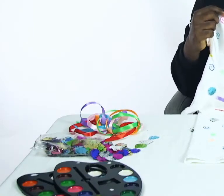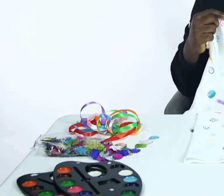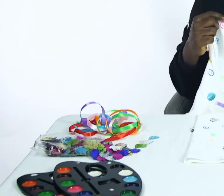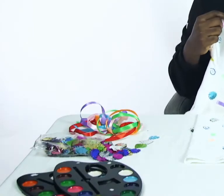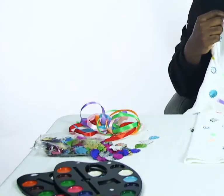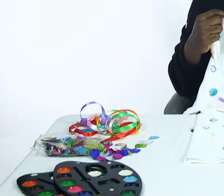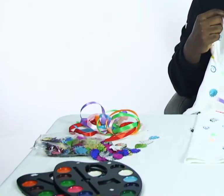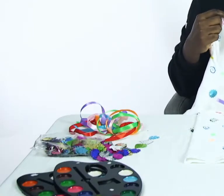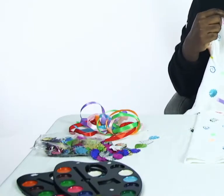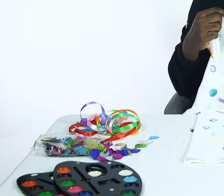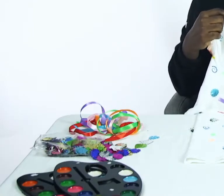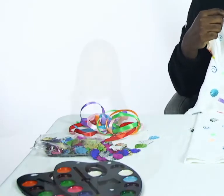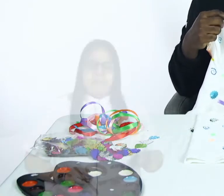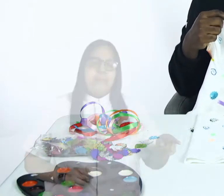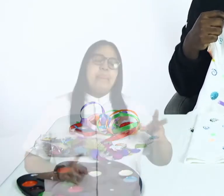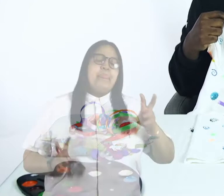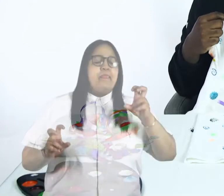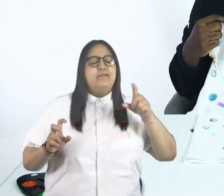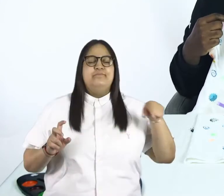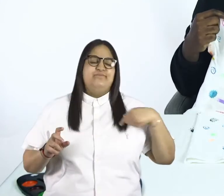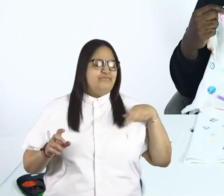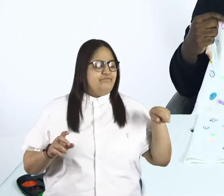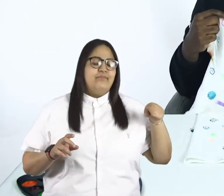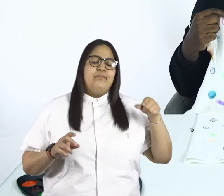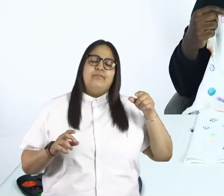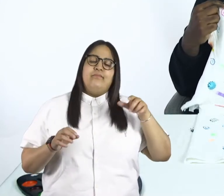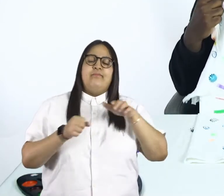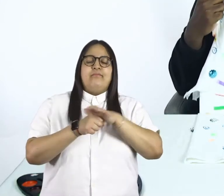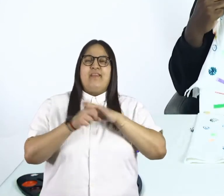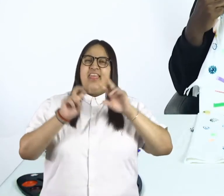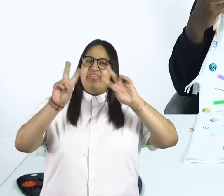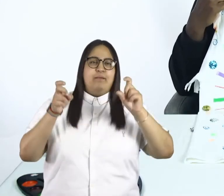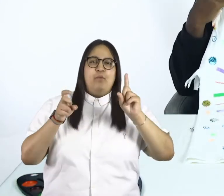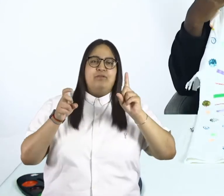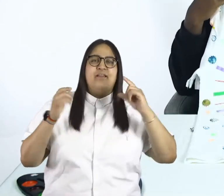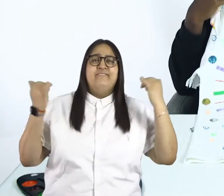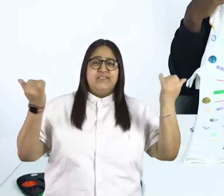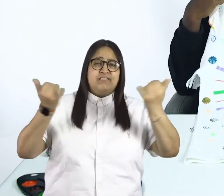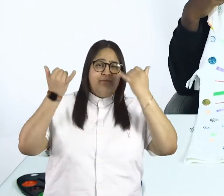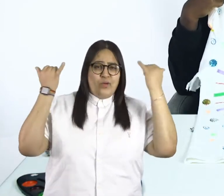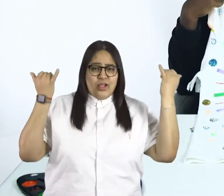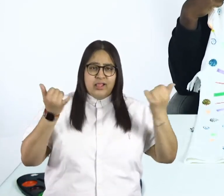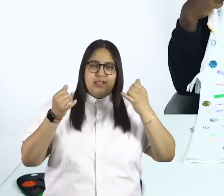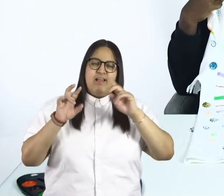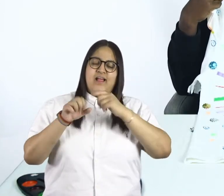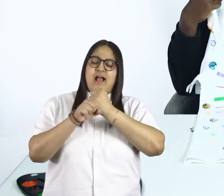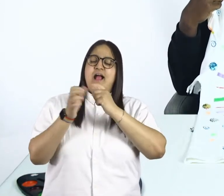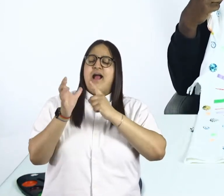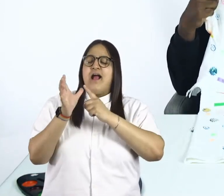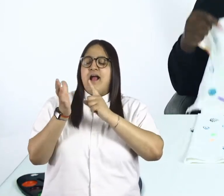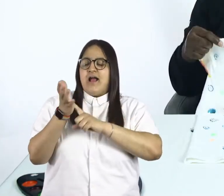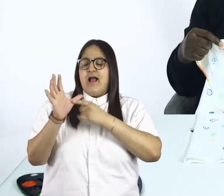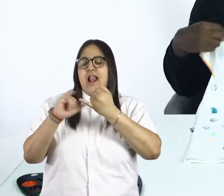in summer when you go to like Glastonbury or any sort of festival. I wanted it to be bright. I wanted it to